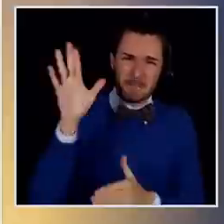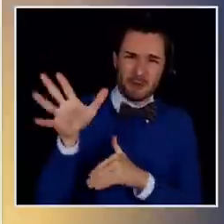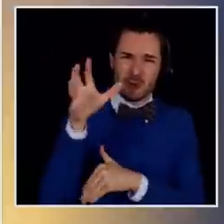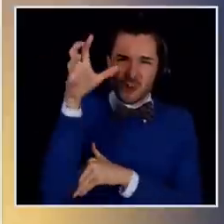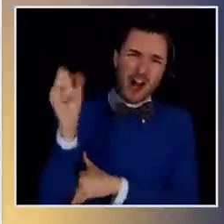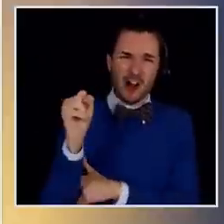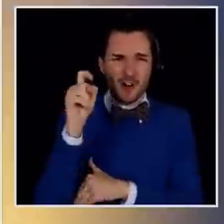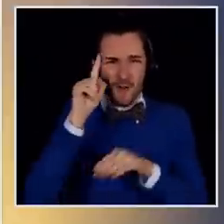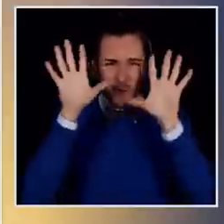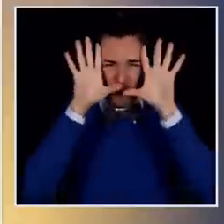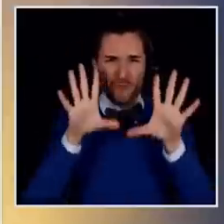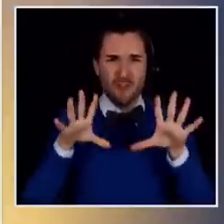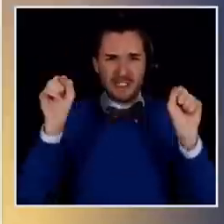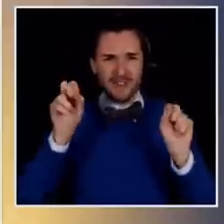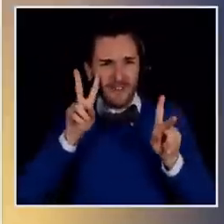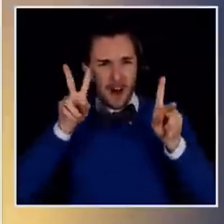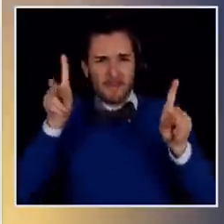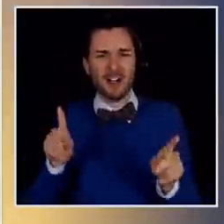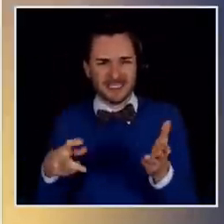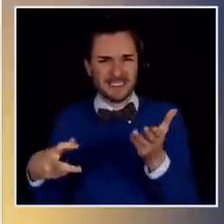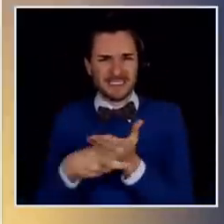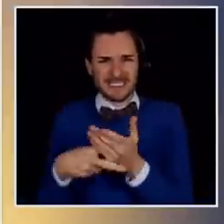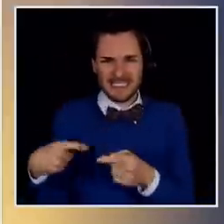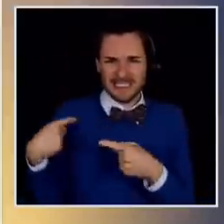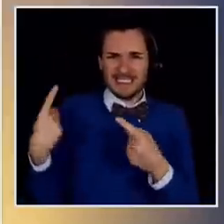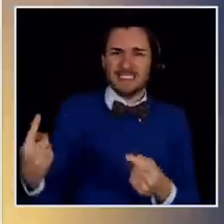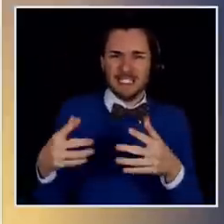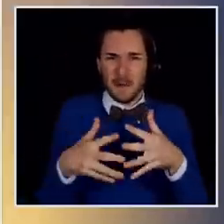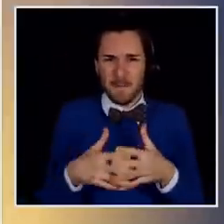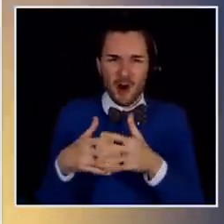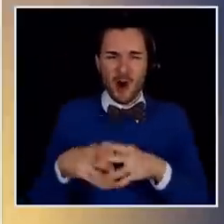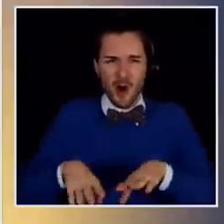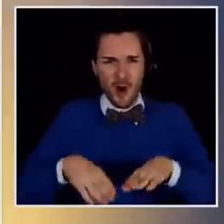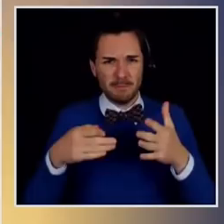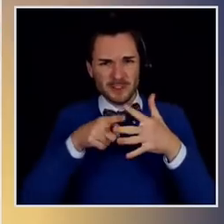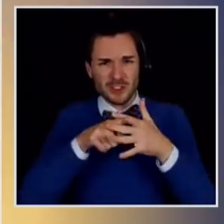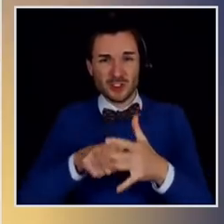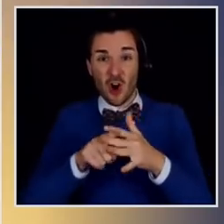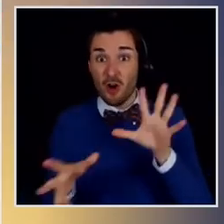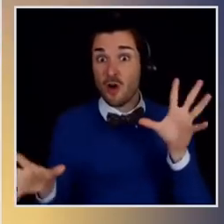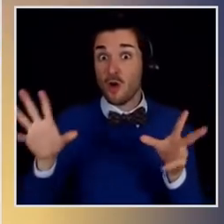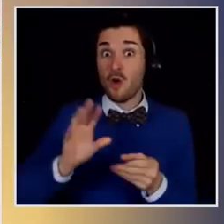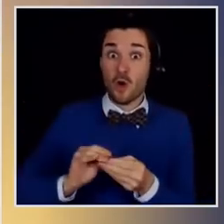history of the nation. 74 million.